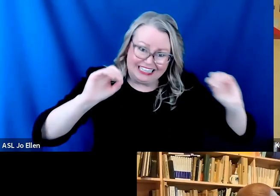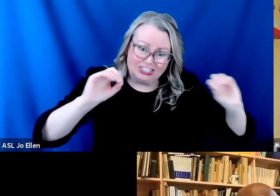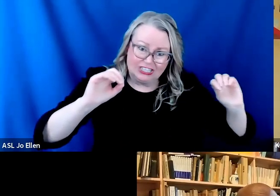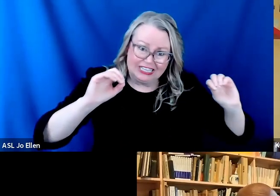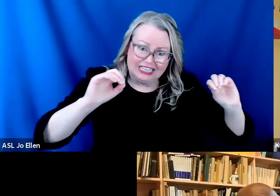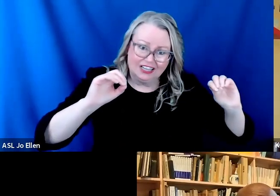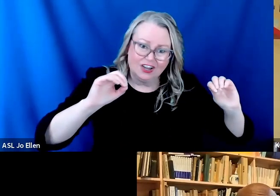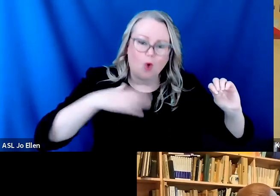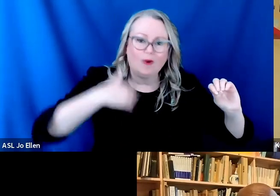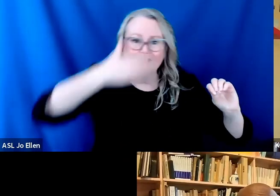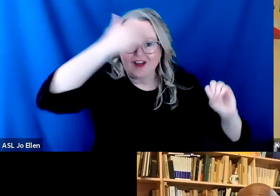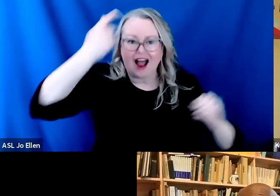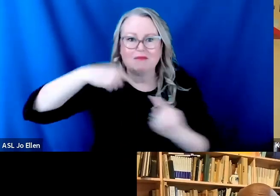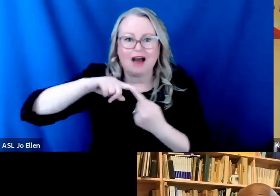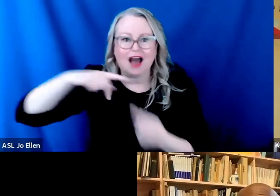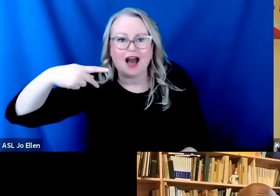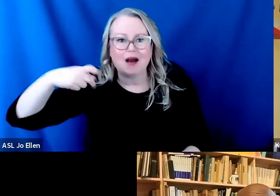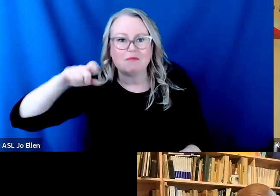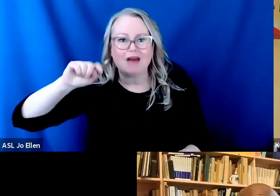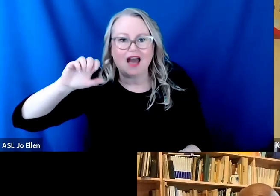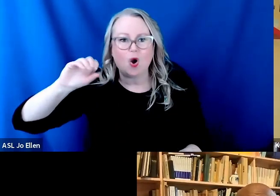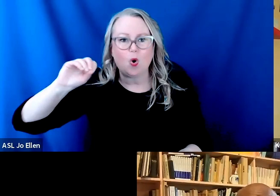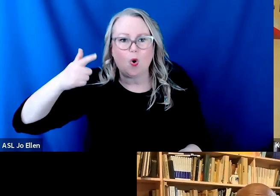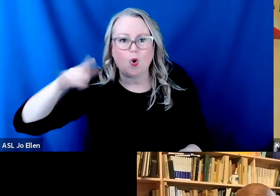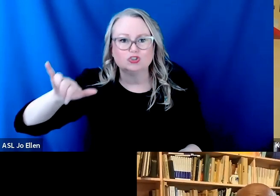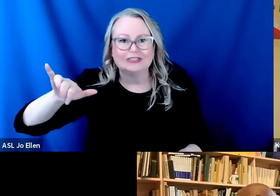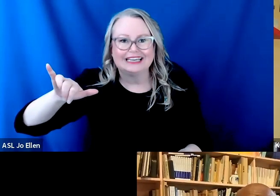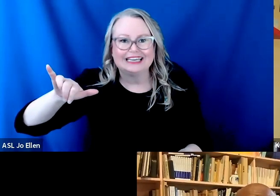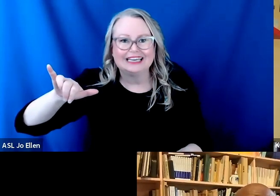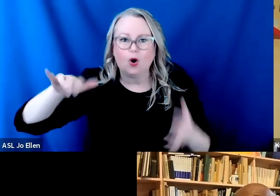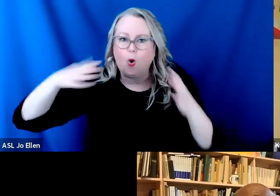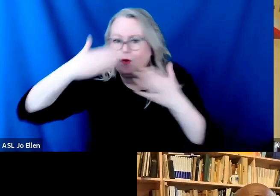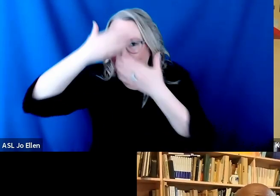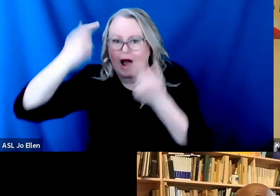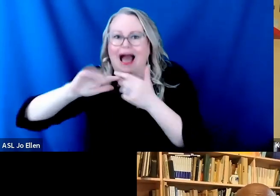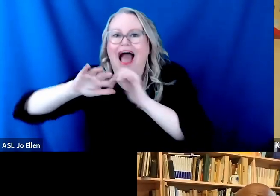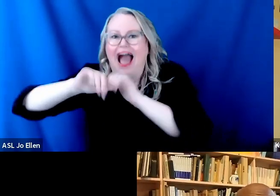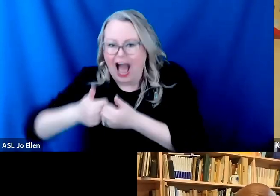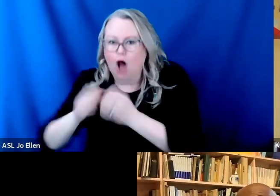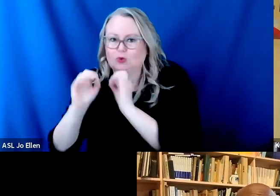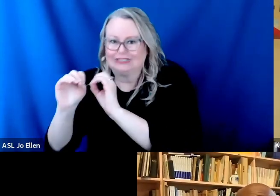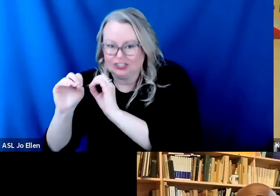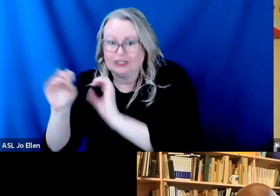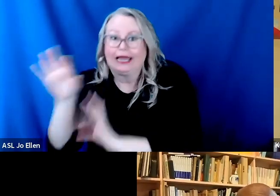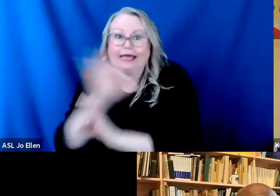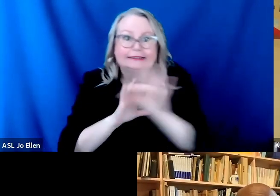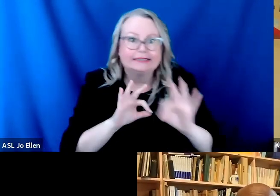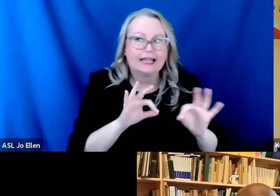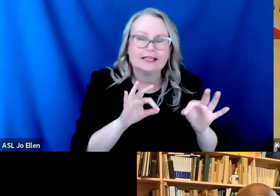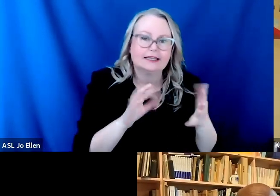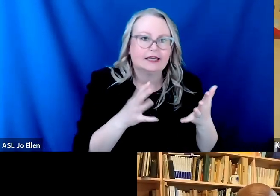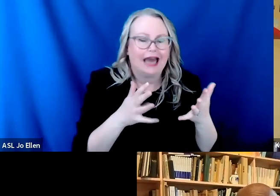pedagogy. It took us on the mixing people and trying to better distribute